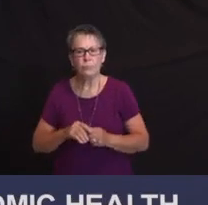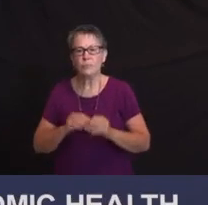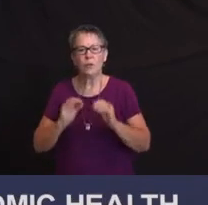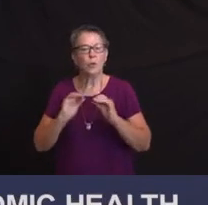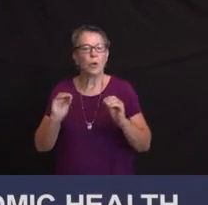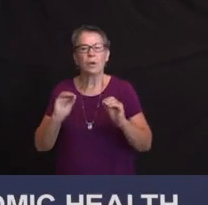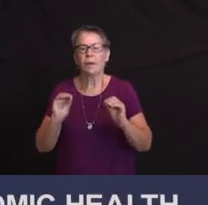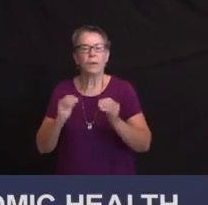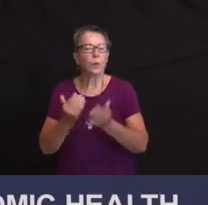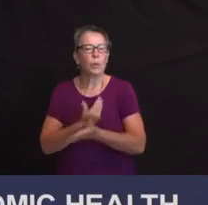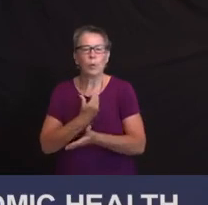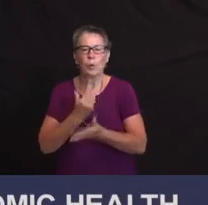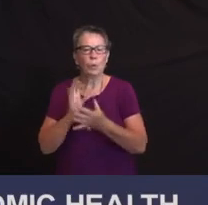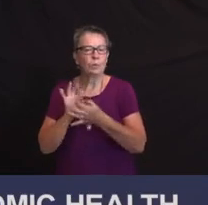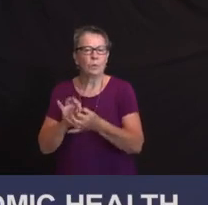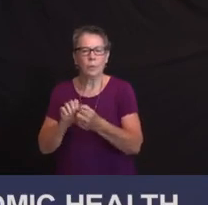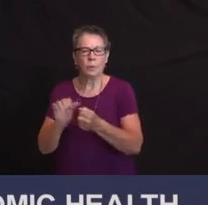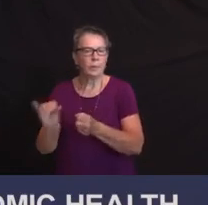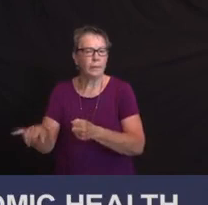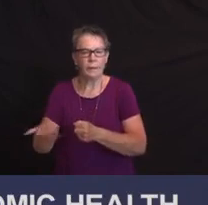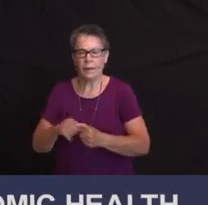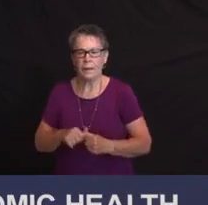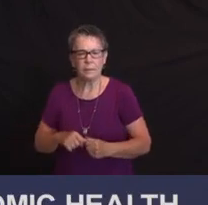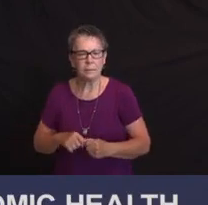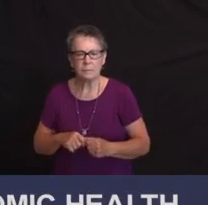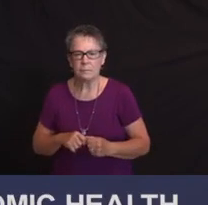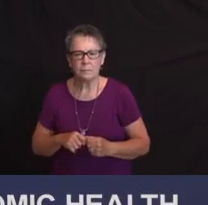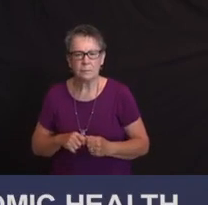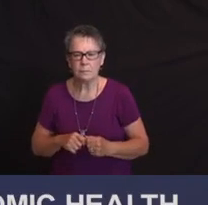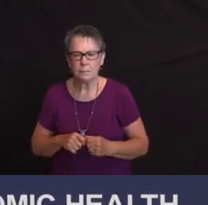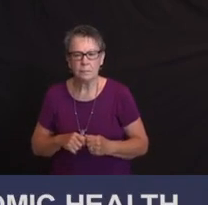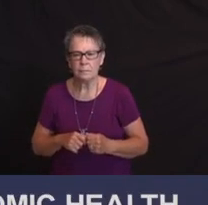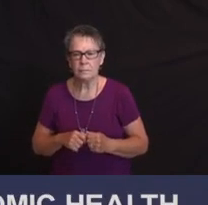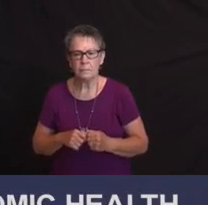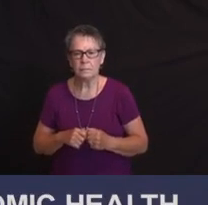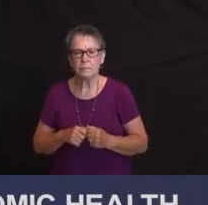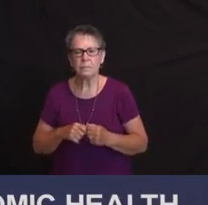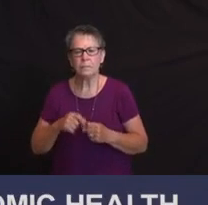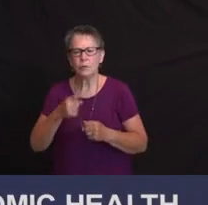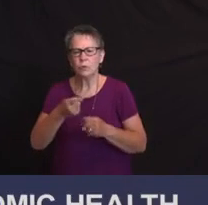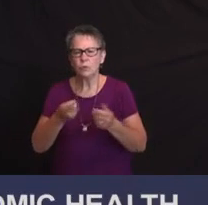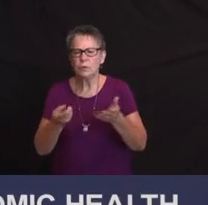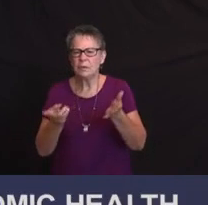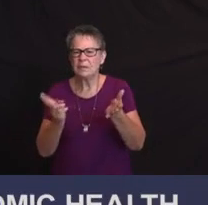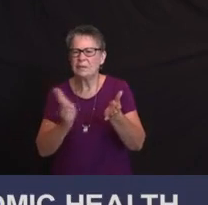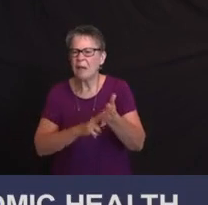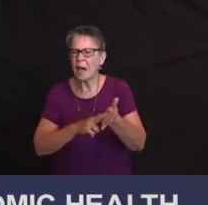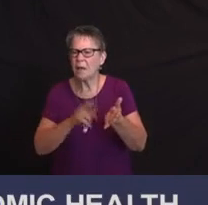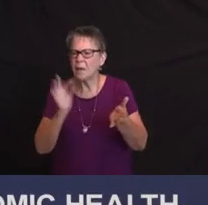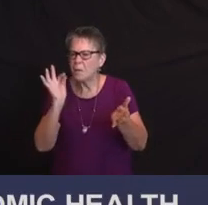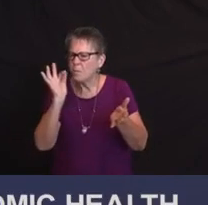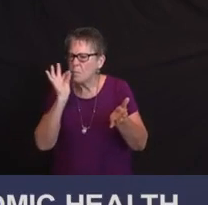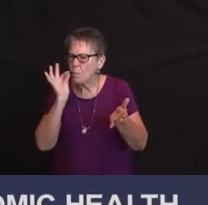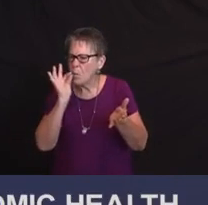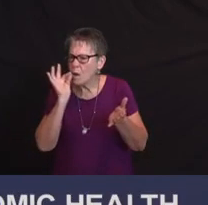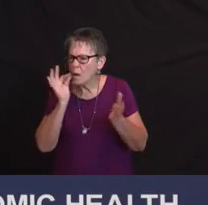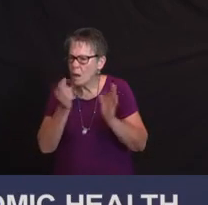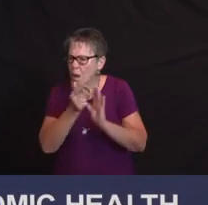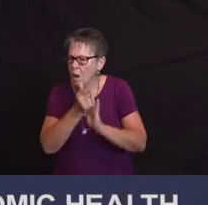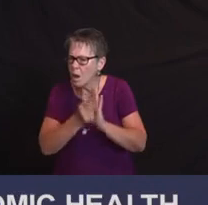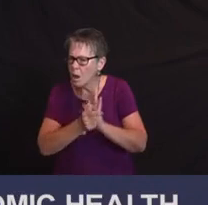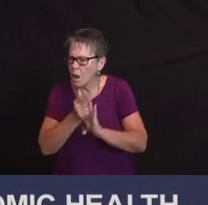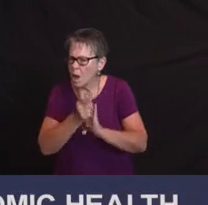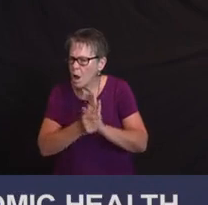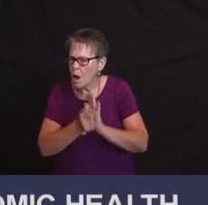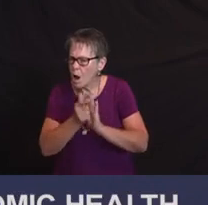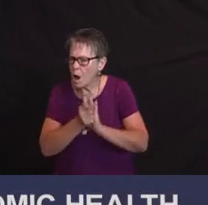law in February, you said it could be about 6 months before the recreational market was up and running. We're coming in on 6 months since you signed it. Curious whether you have any update